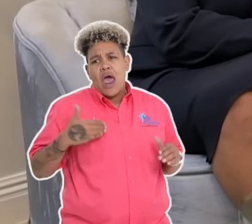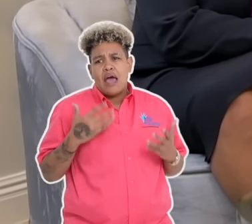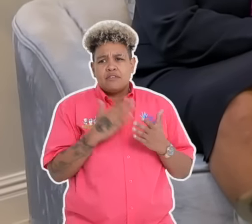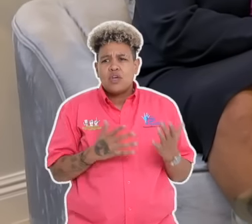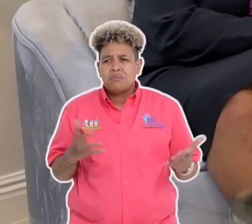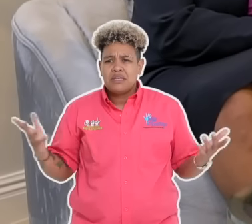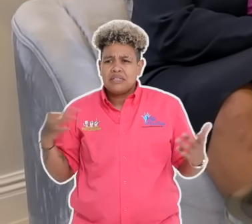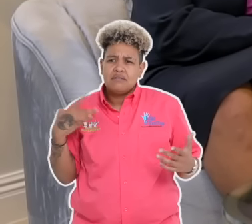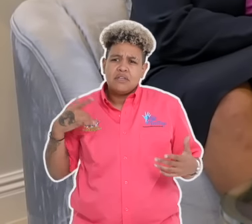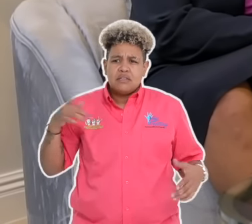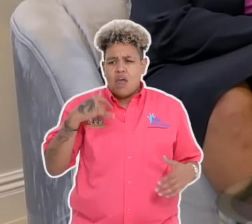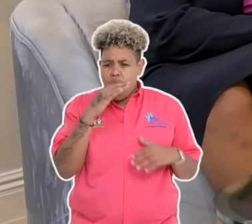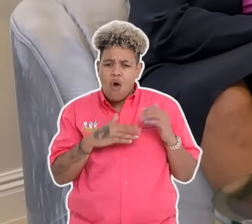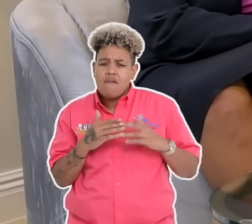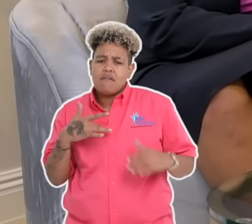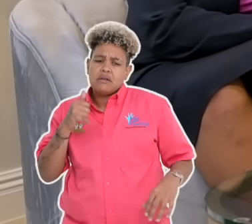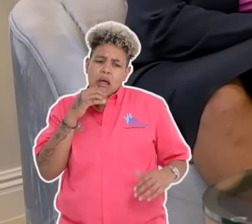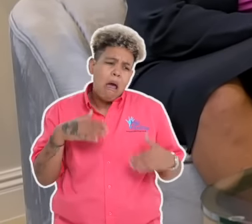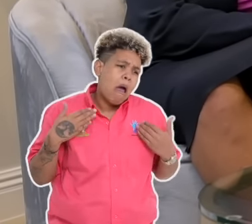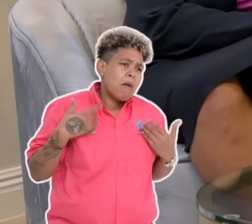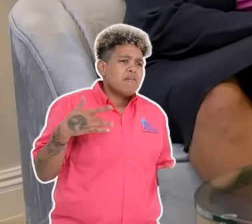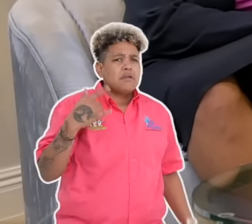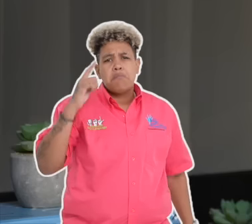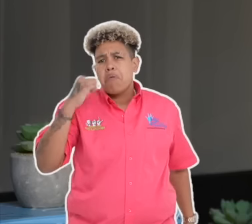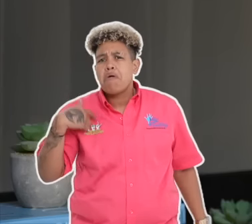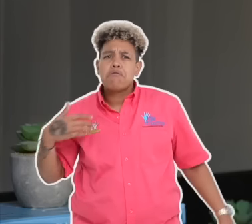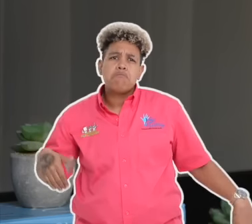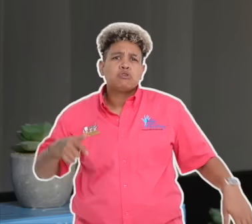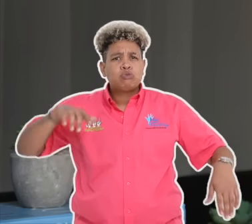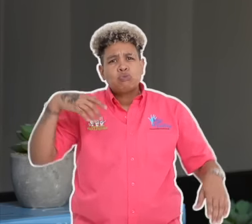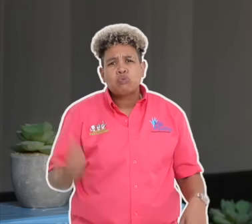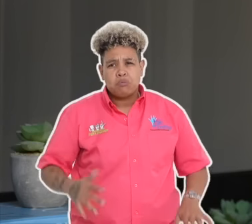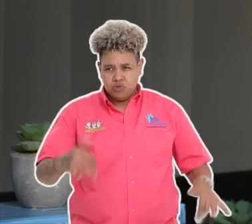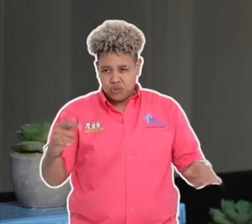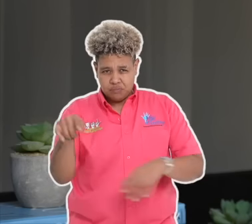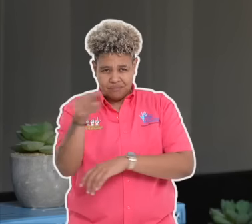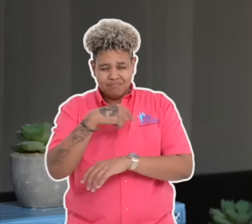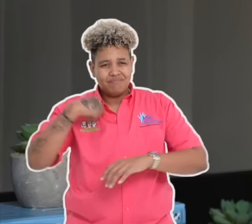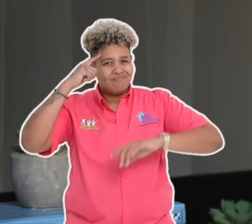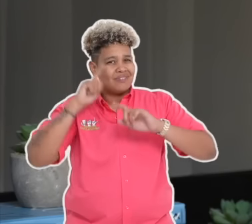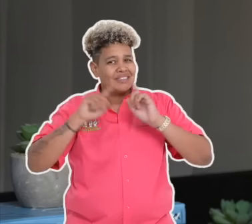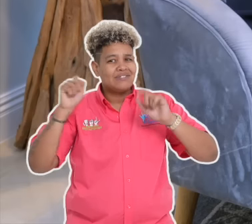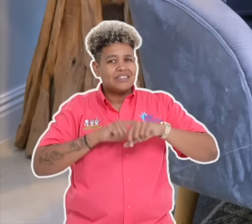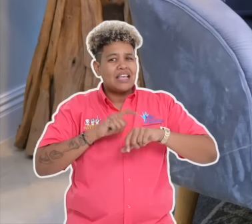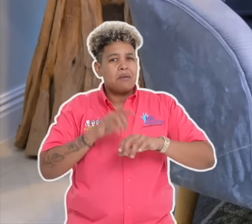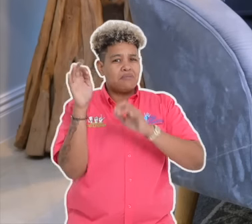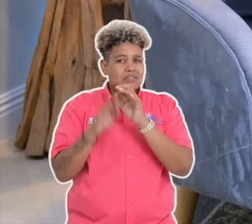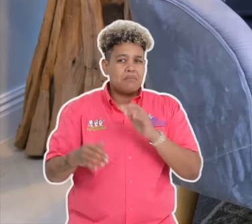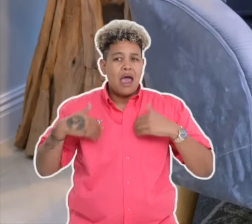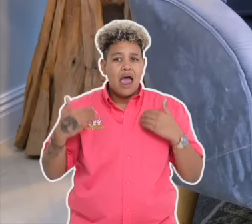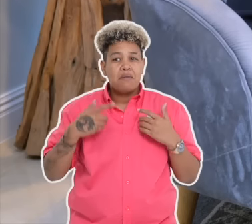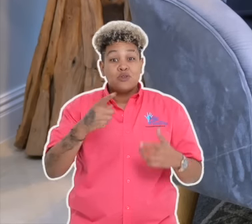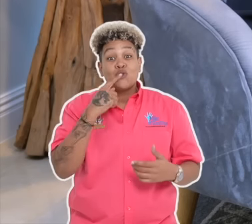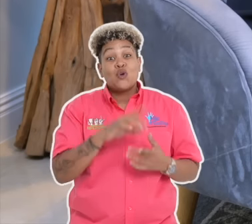or if they don't have certain things, there's a discomfort, they're unhappy, they're bored. And I think that there is a different kind of simplicity, yeah, of that